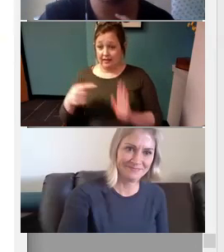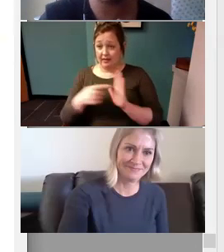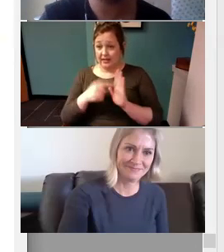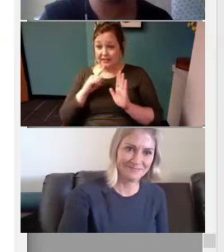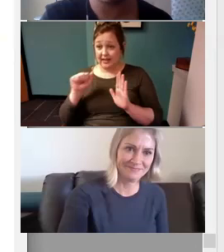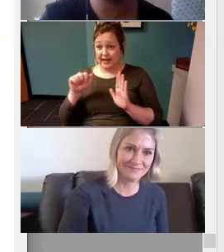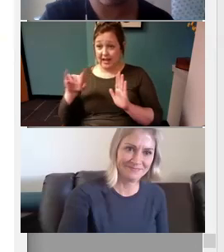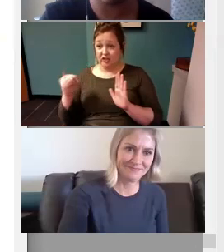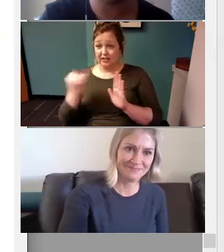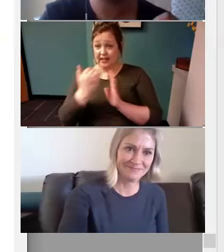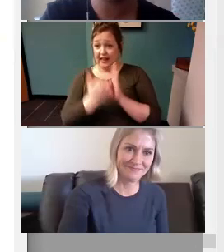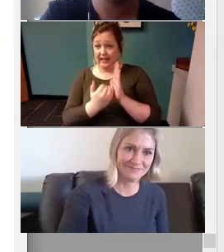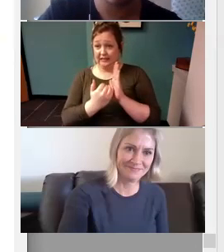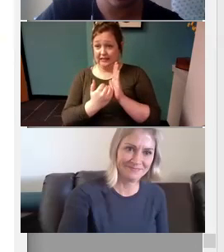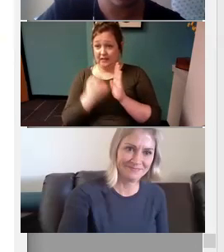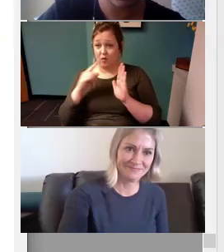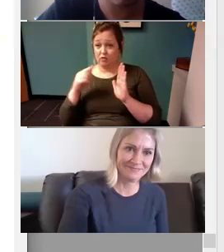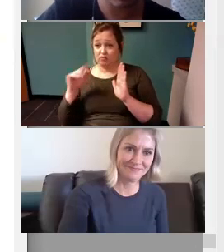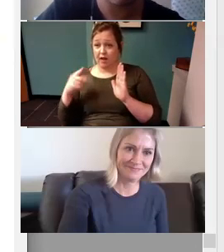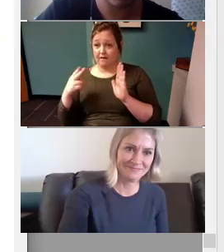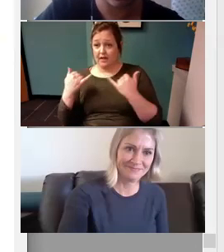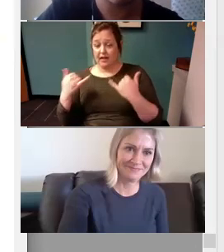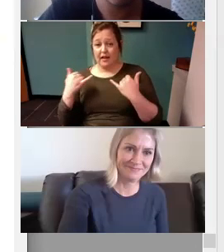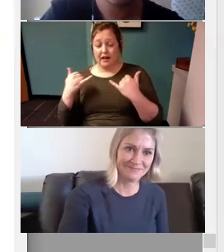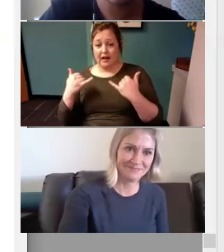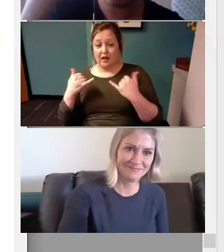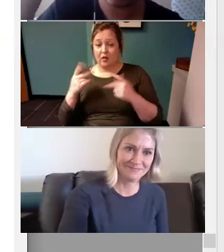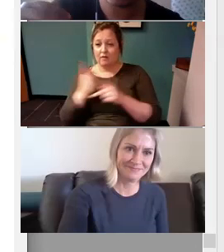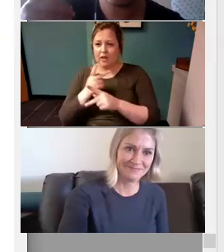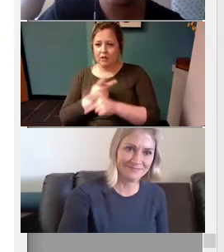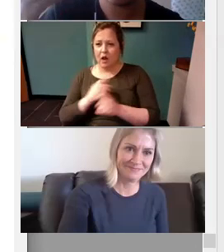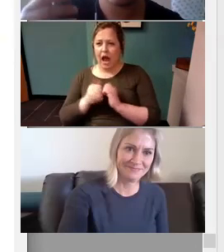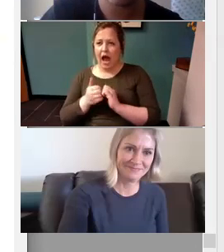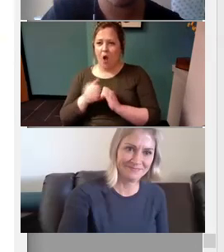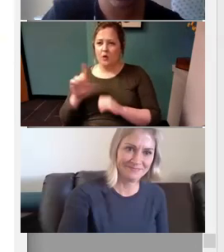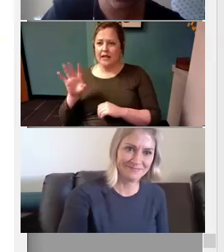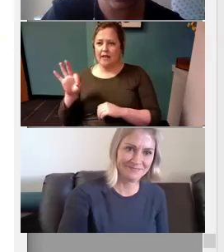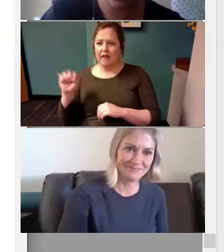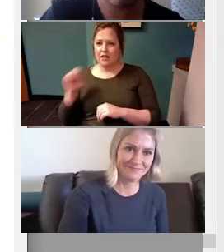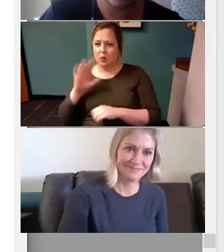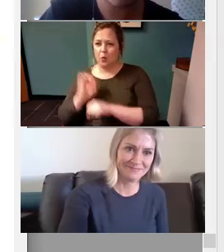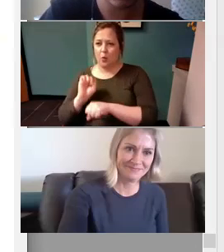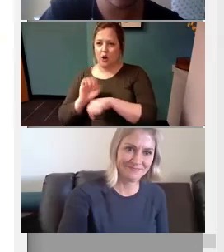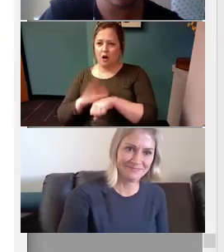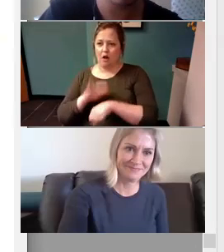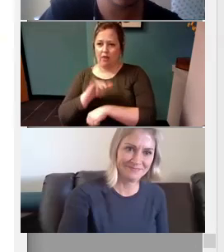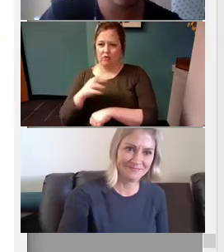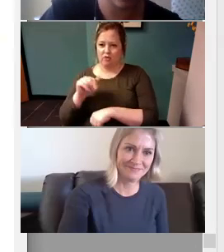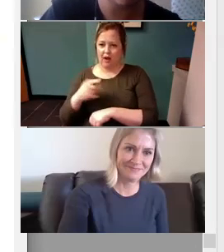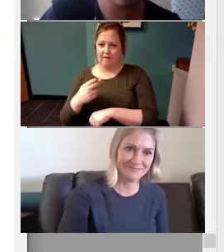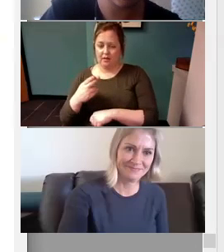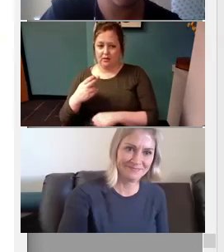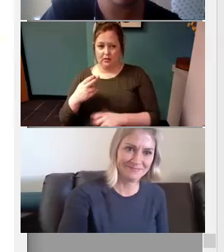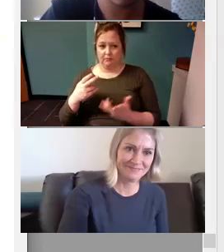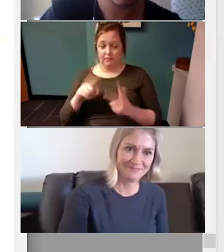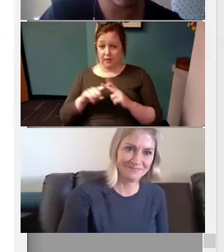let's evaluate how a DFS would work on this particular graph. So let's say that this was the DFS process where I start off from node